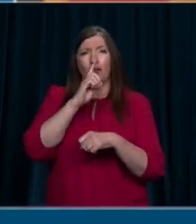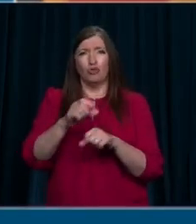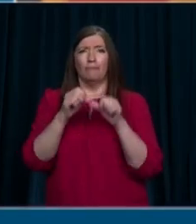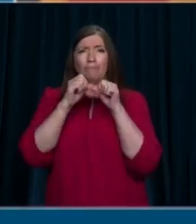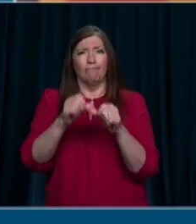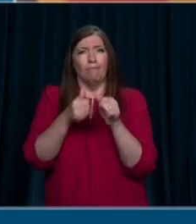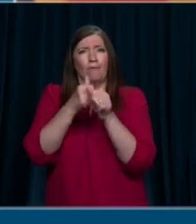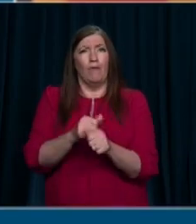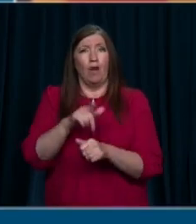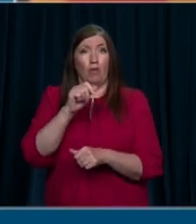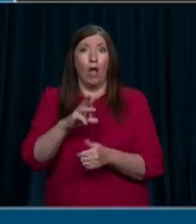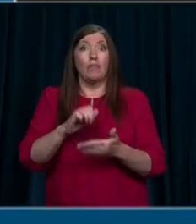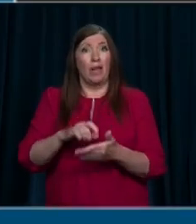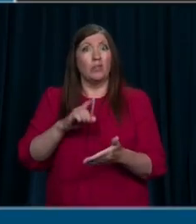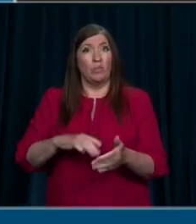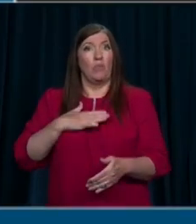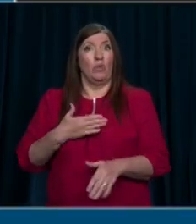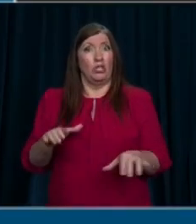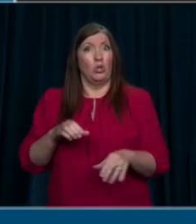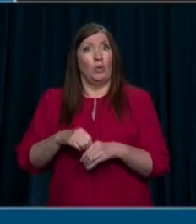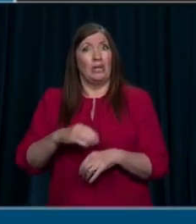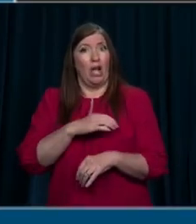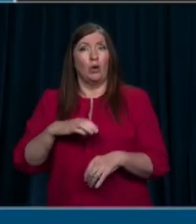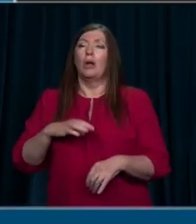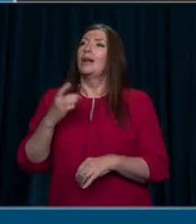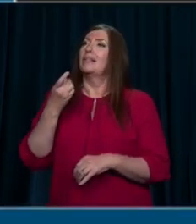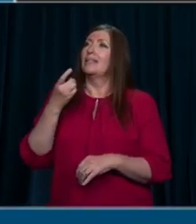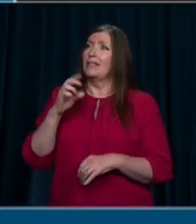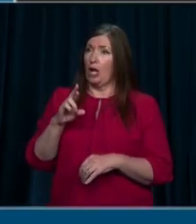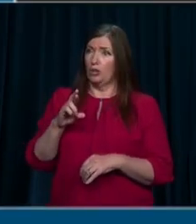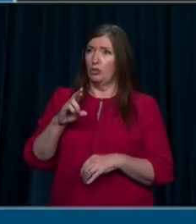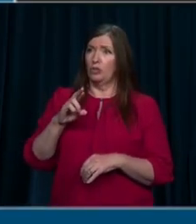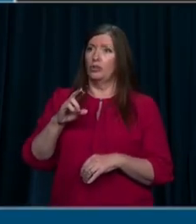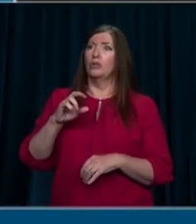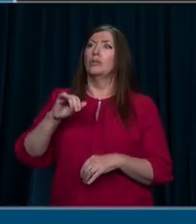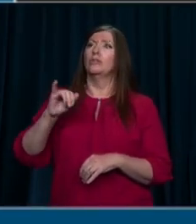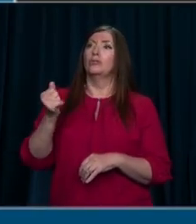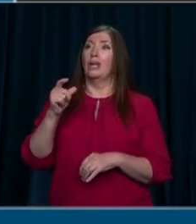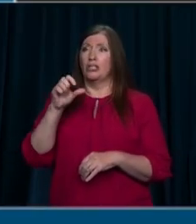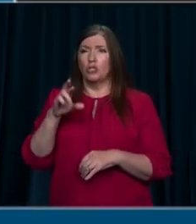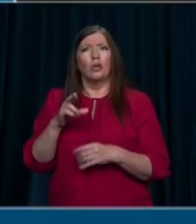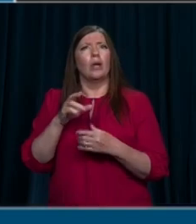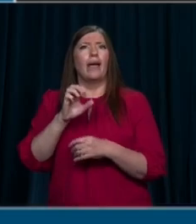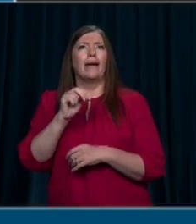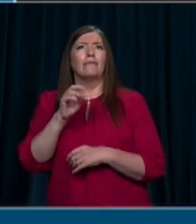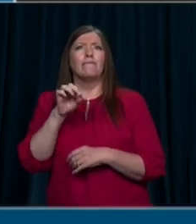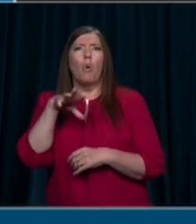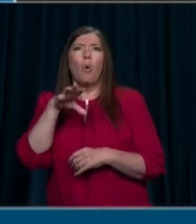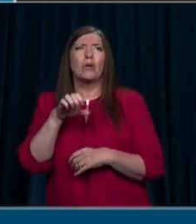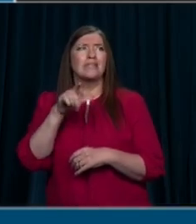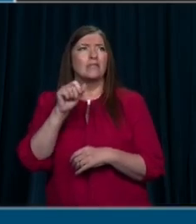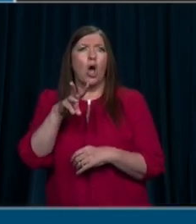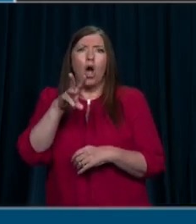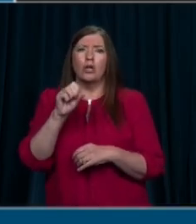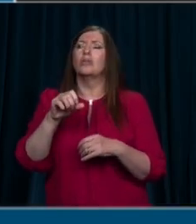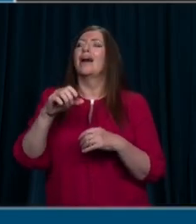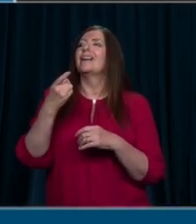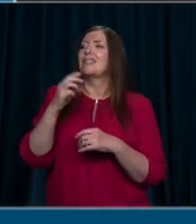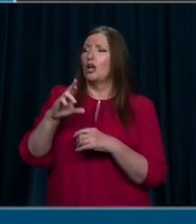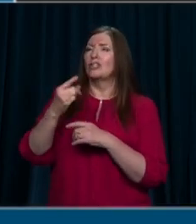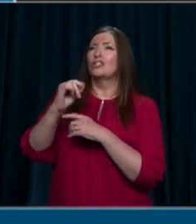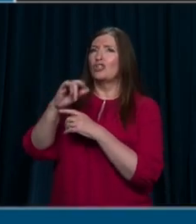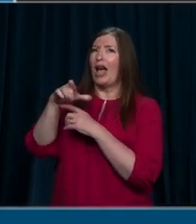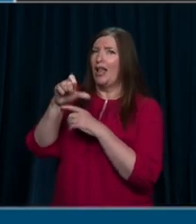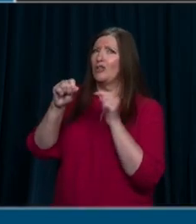And that's what I'm willing to do in Congress. Dr. Giles. Enforce the laws. I mean, if you take some of these young kids that have not had